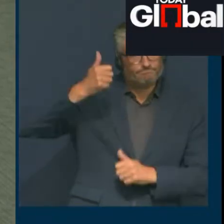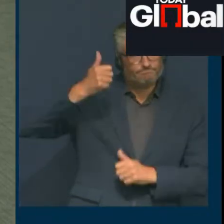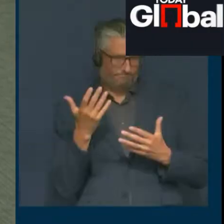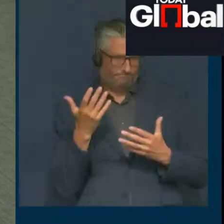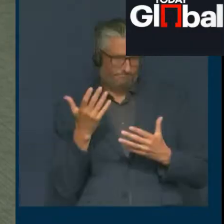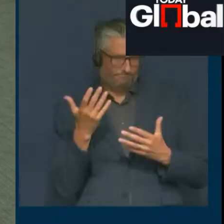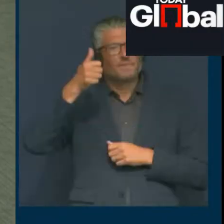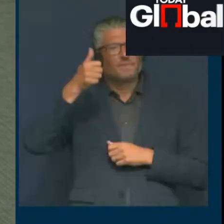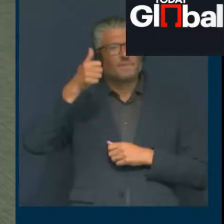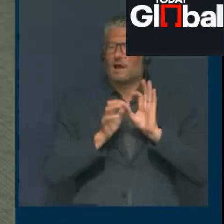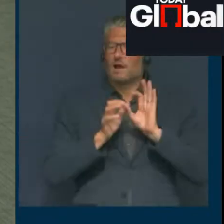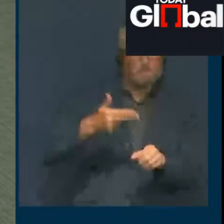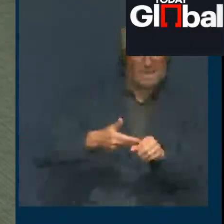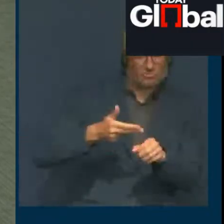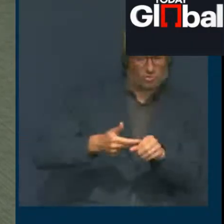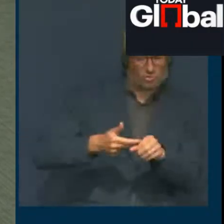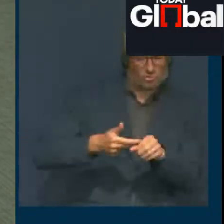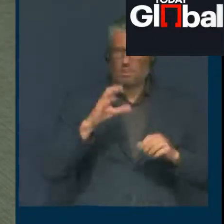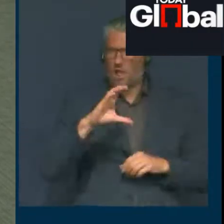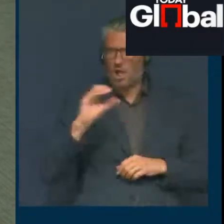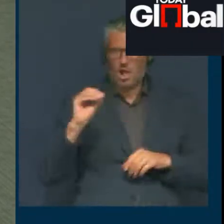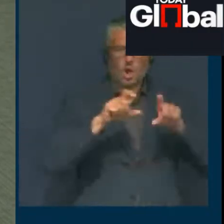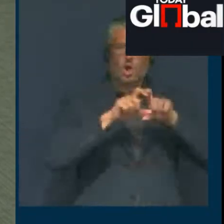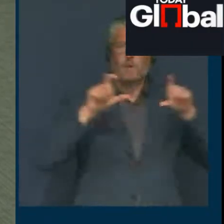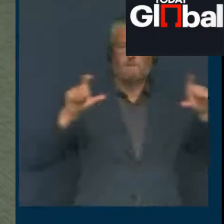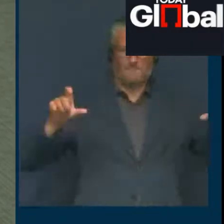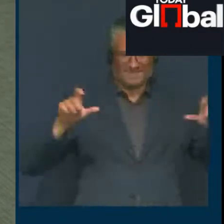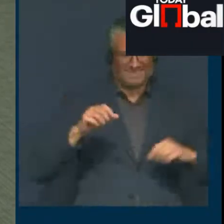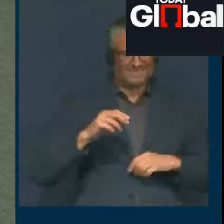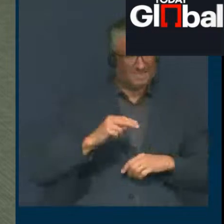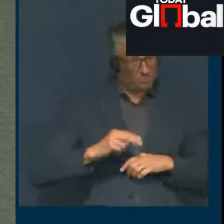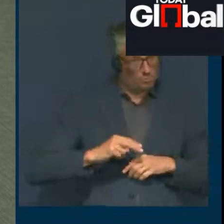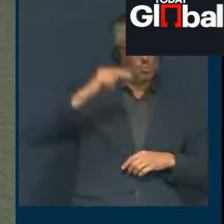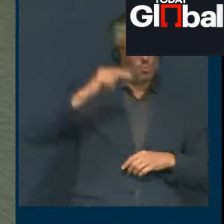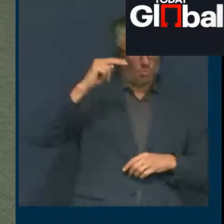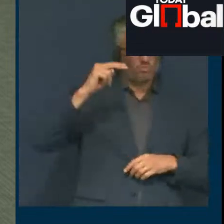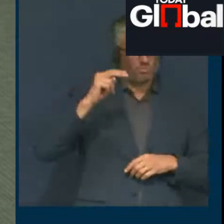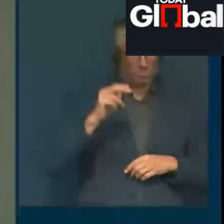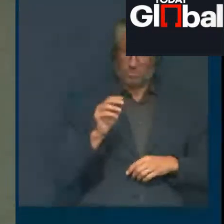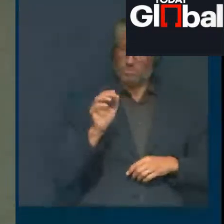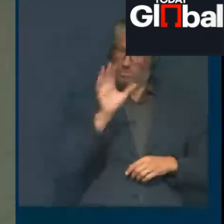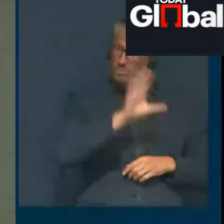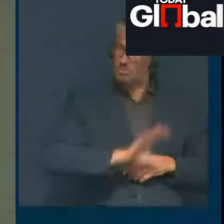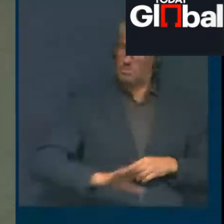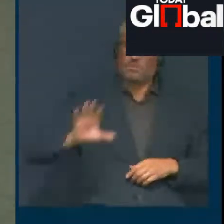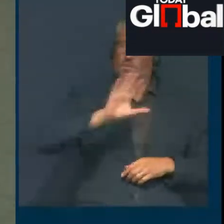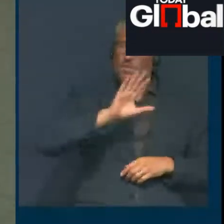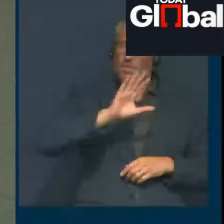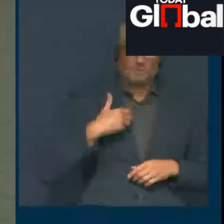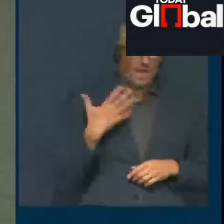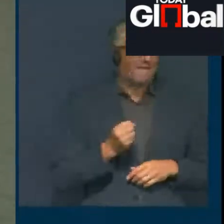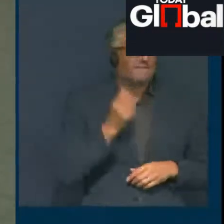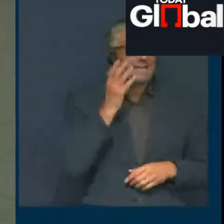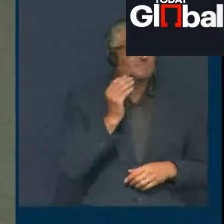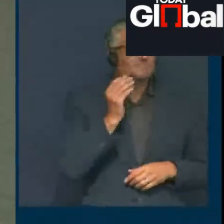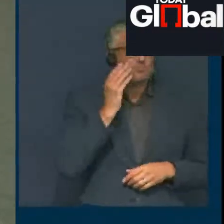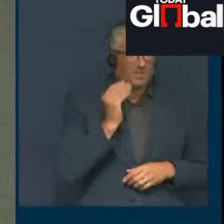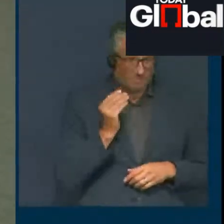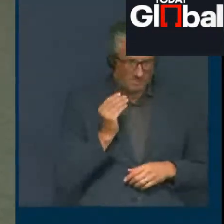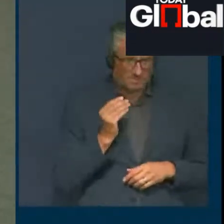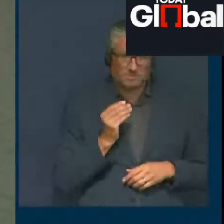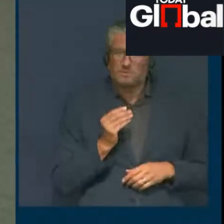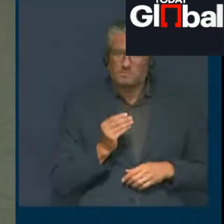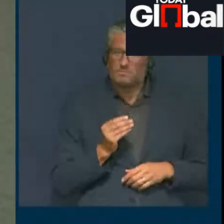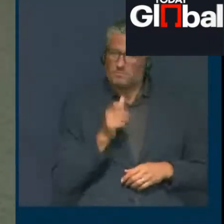to speak with you about my personal experience on the participation of persons with disabilities in decision-making in